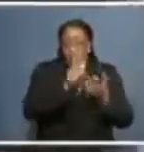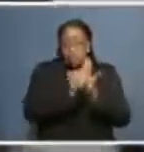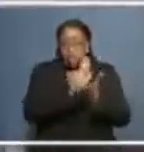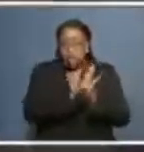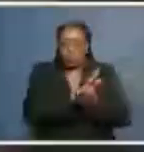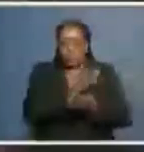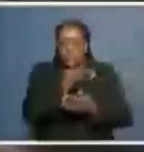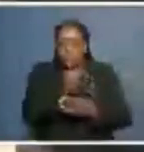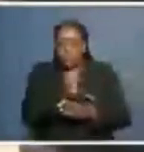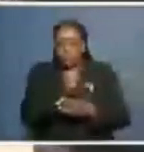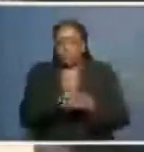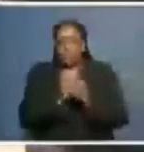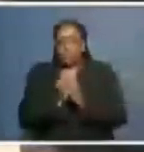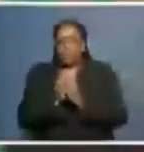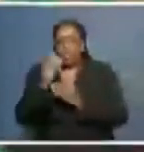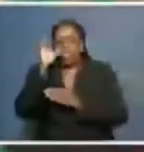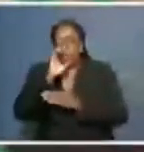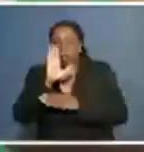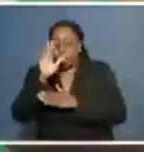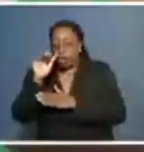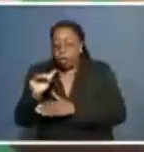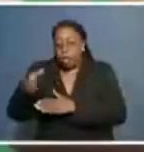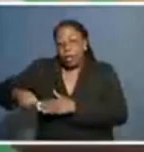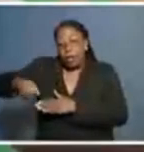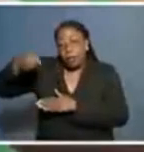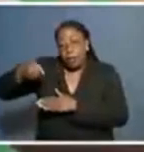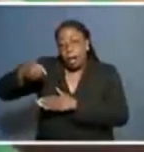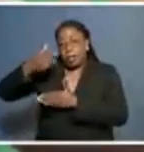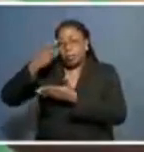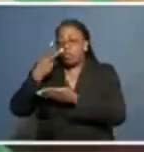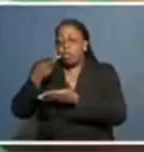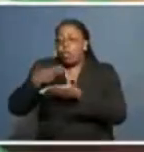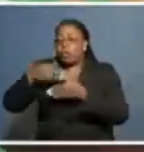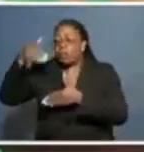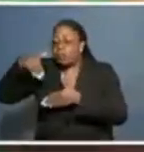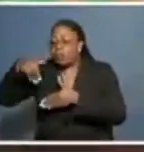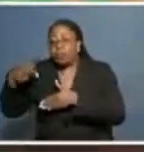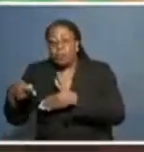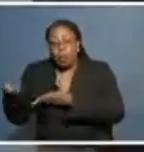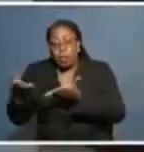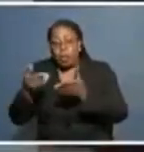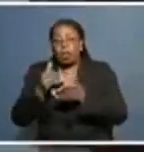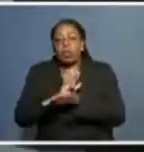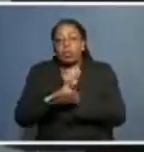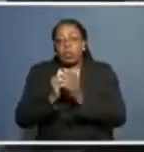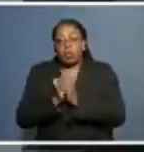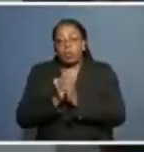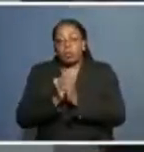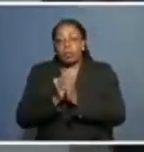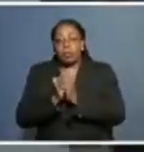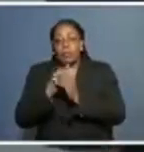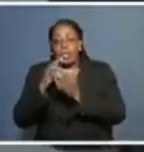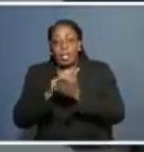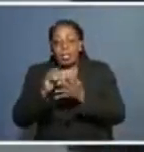property, check their bags to see what it is that they're taking to school. According to officials,